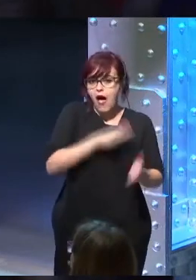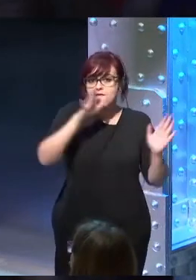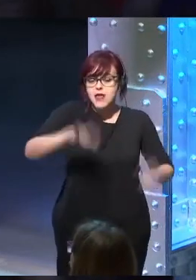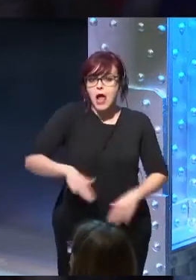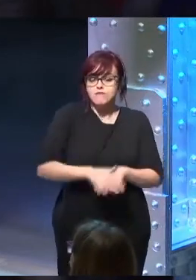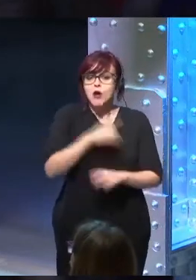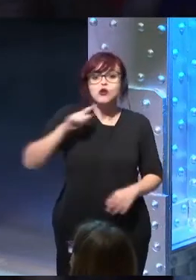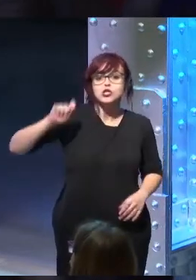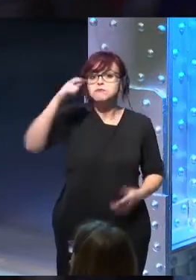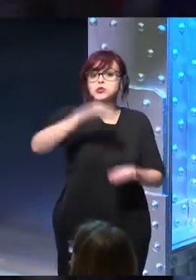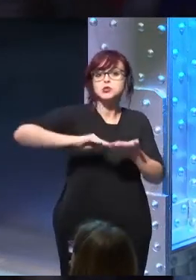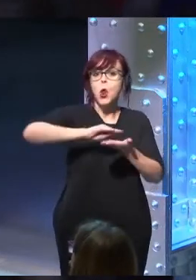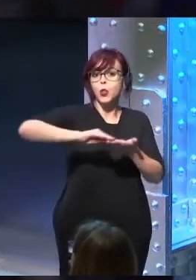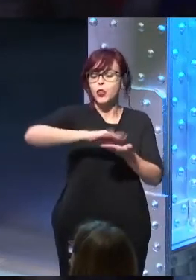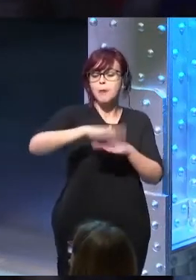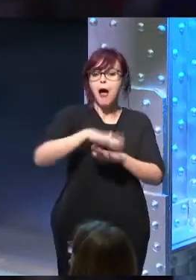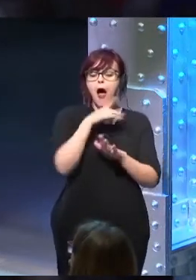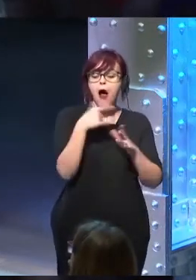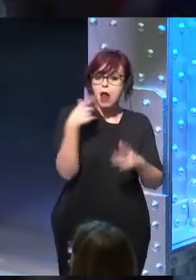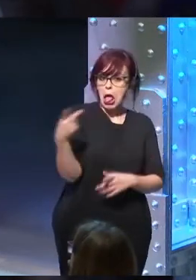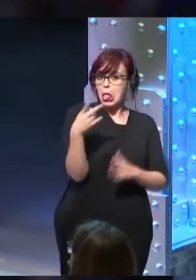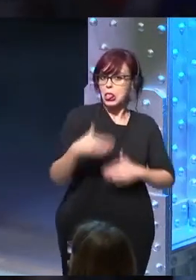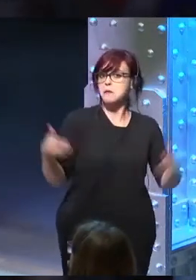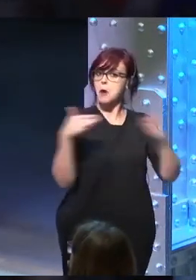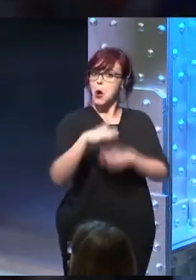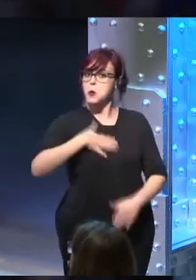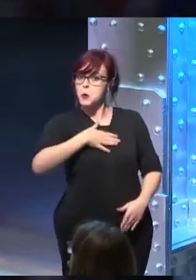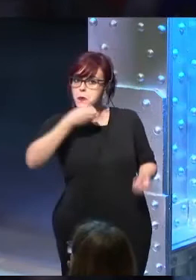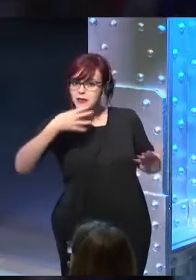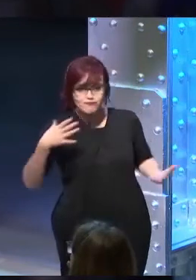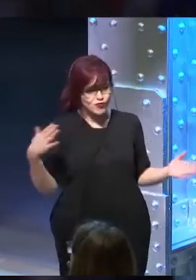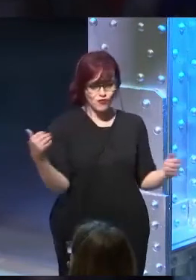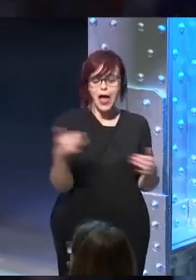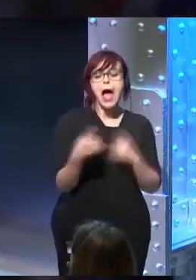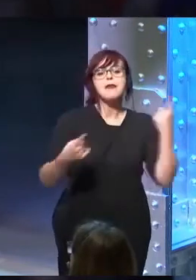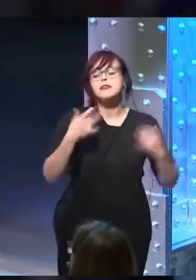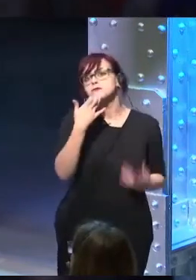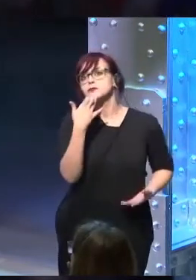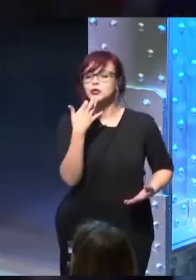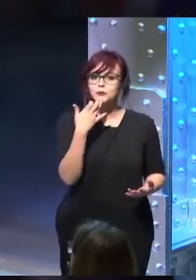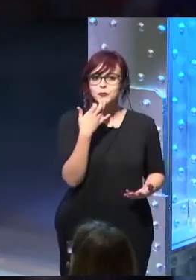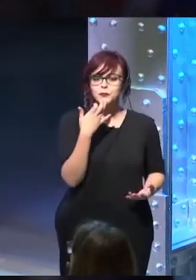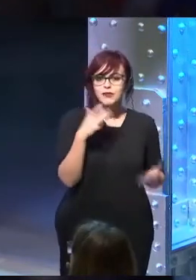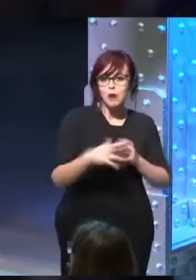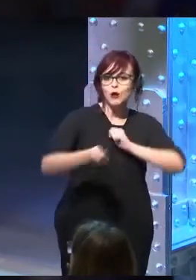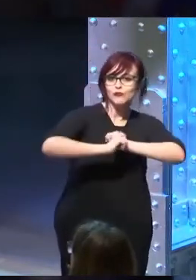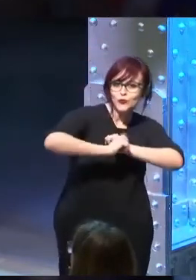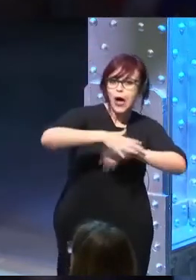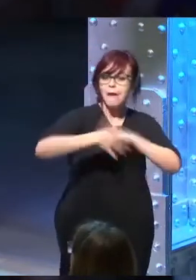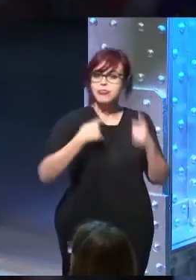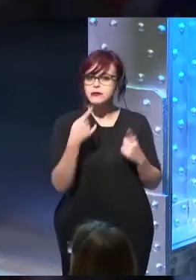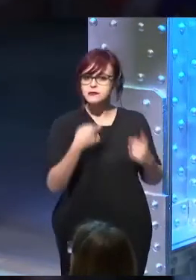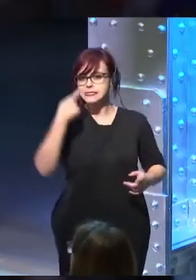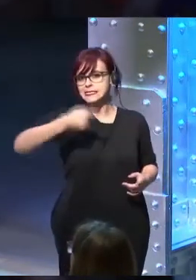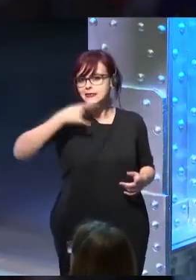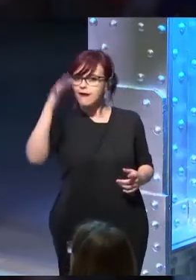satisfactory. Mostly they come down to tricks or to aping some aspect of male rhetoric, in particular